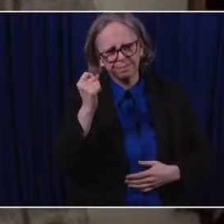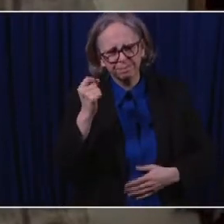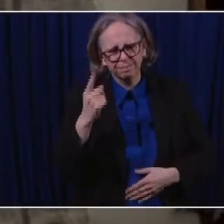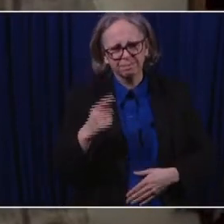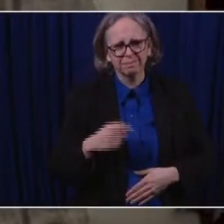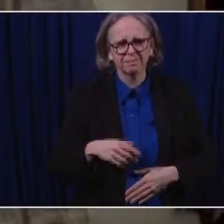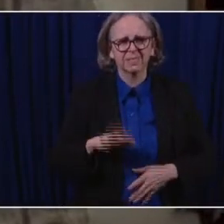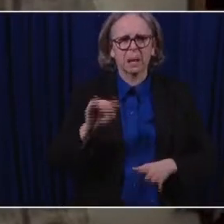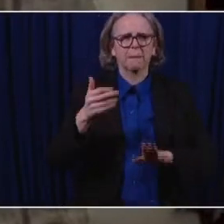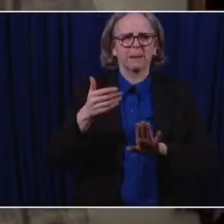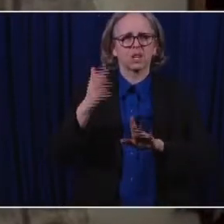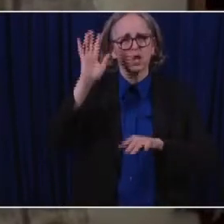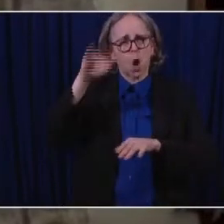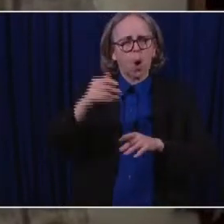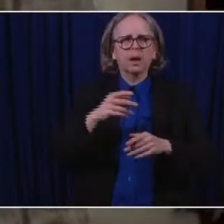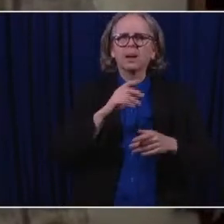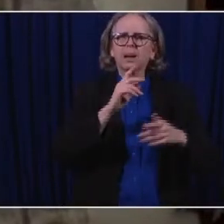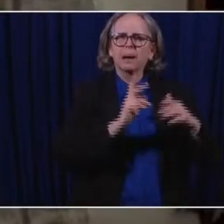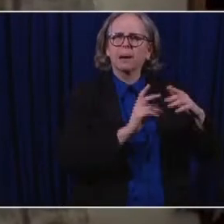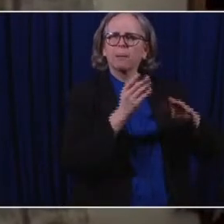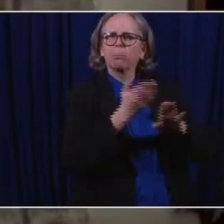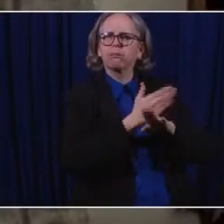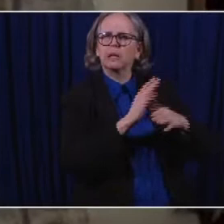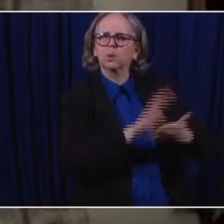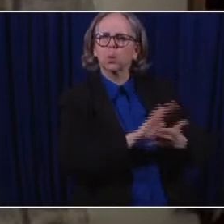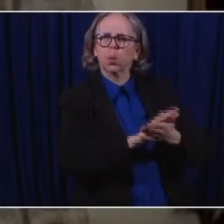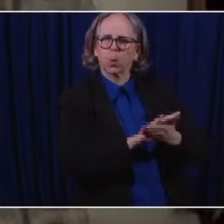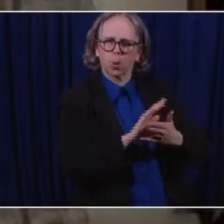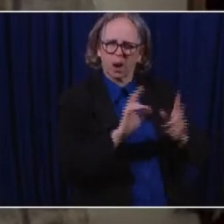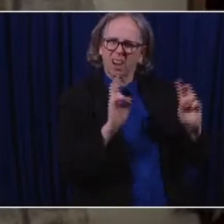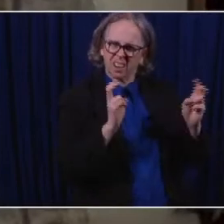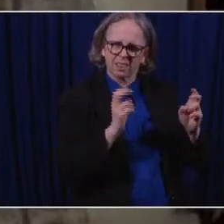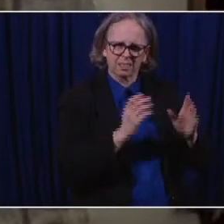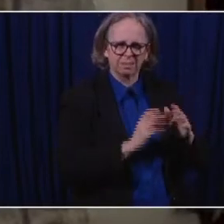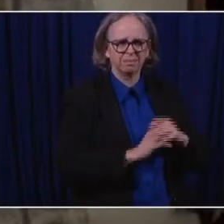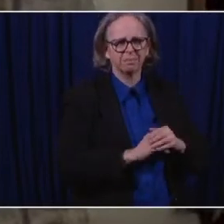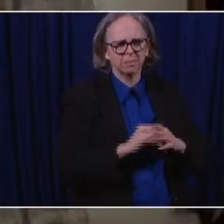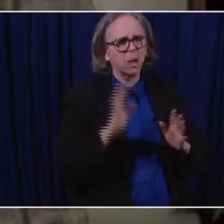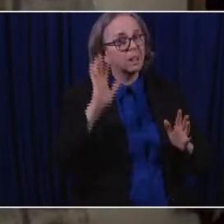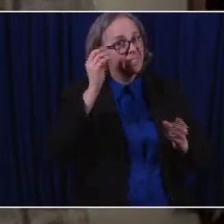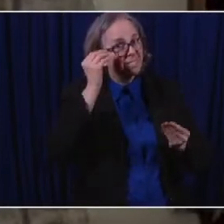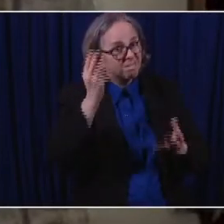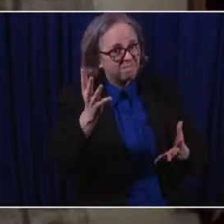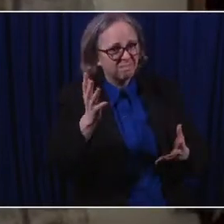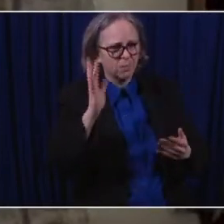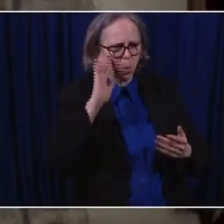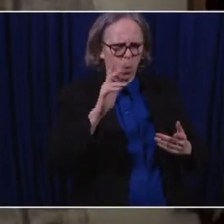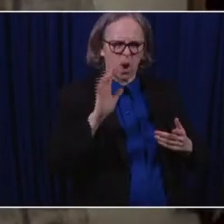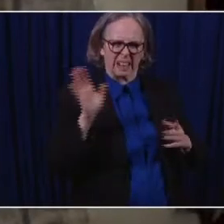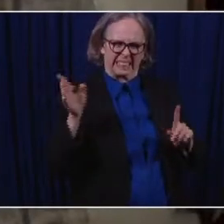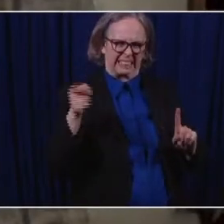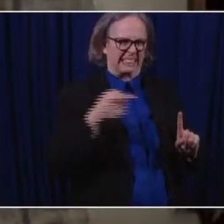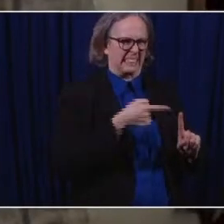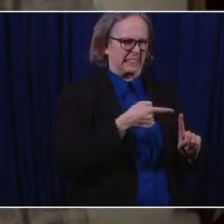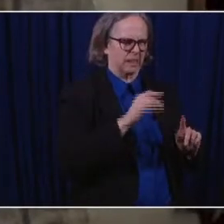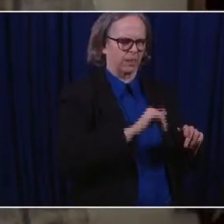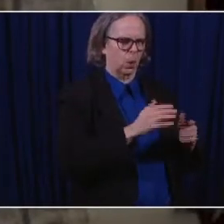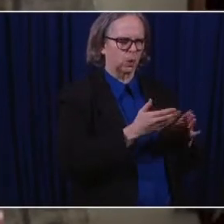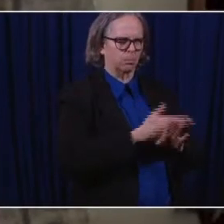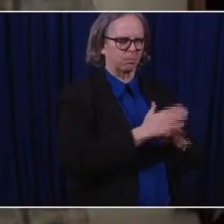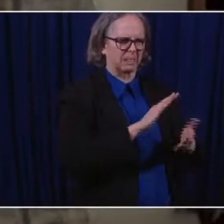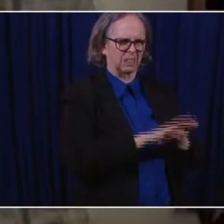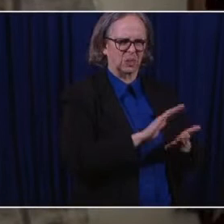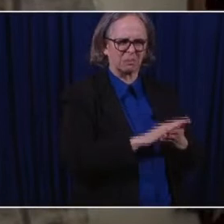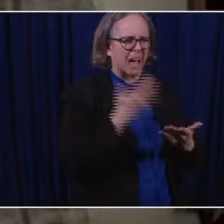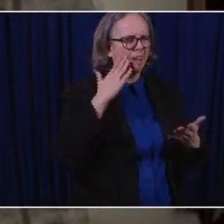this may be a group that we get to sometime in the future. We don't know exactly. And they